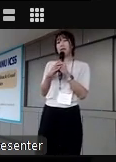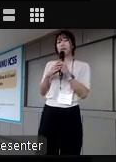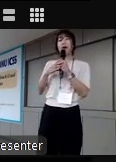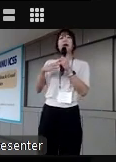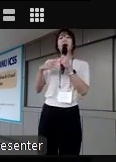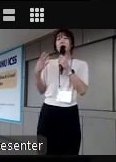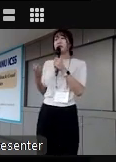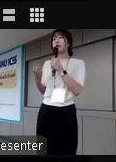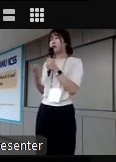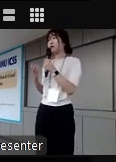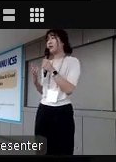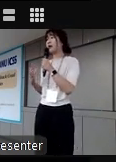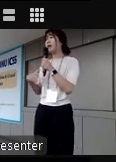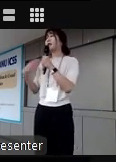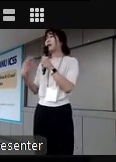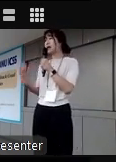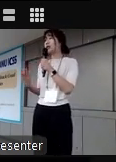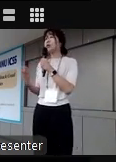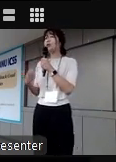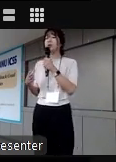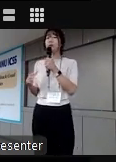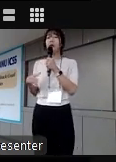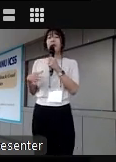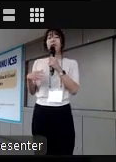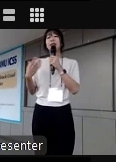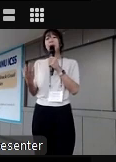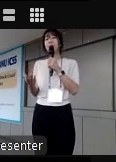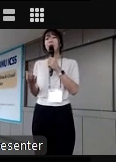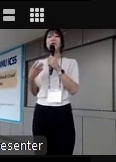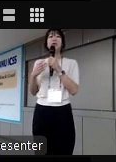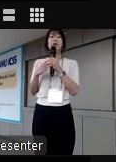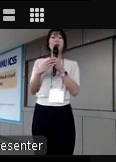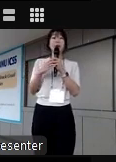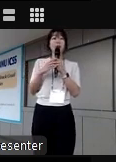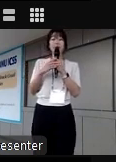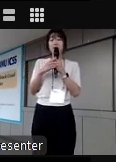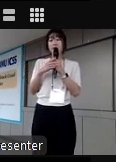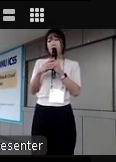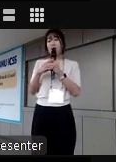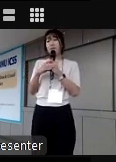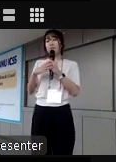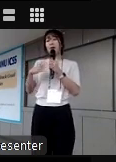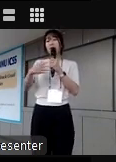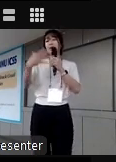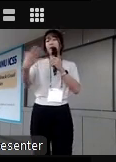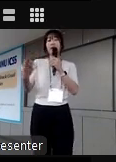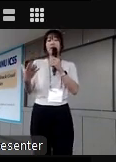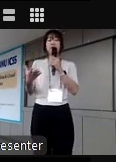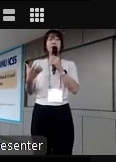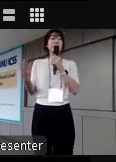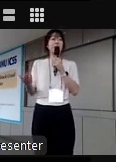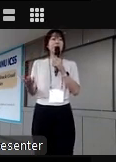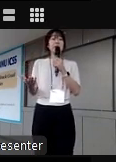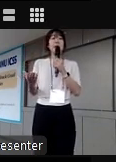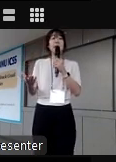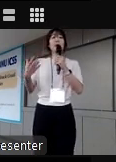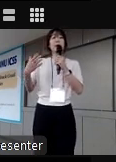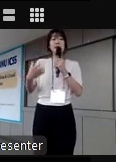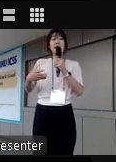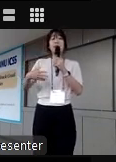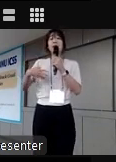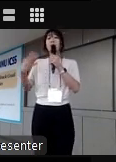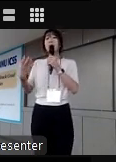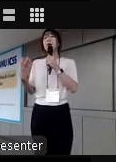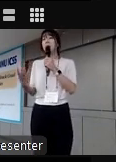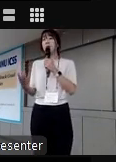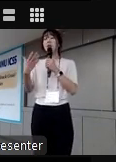some broader abstract level there is a connection to, for example, division of labor. Upon getting new language data,